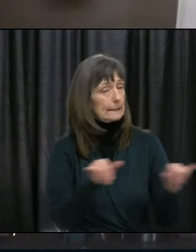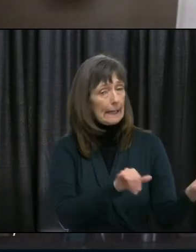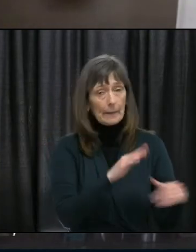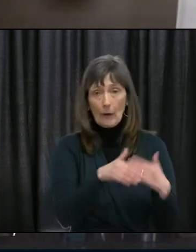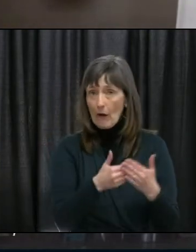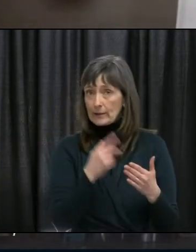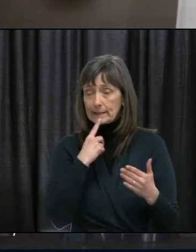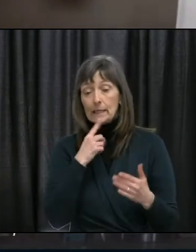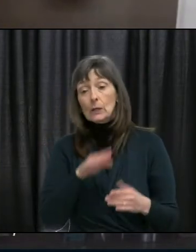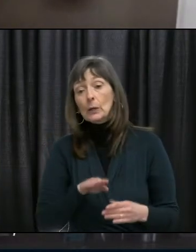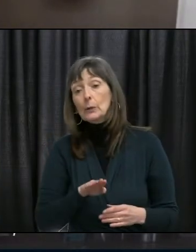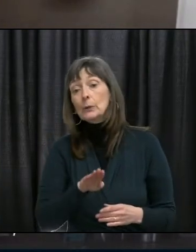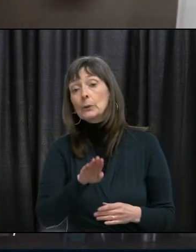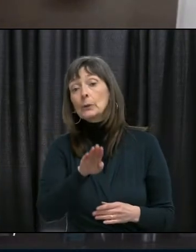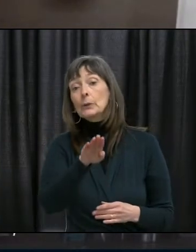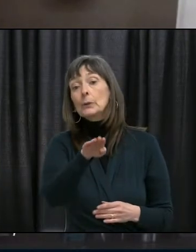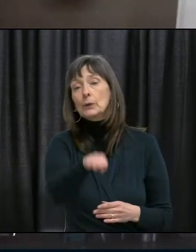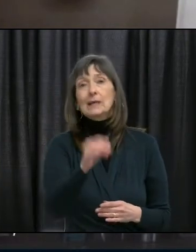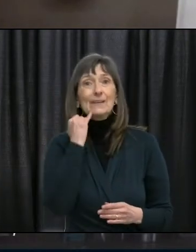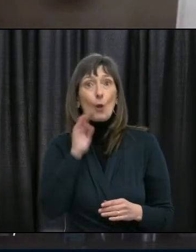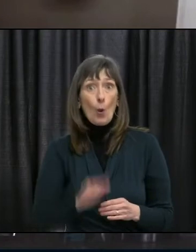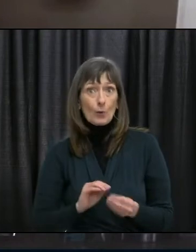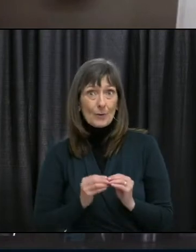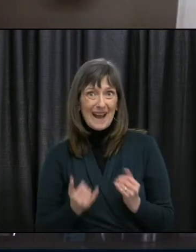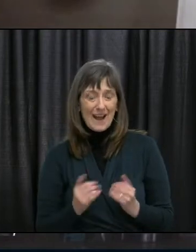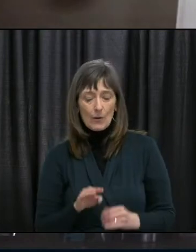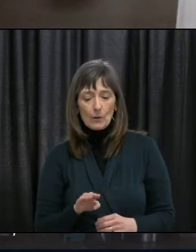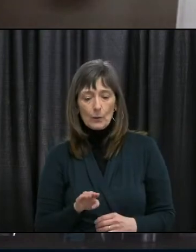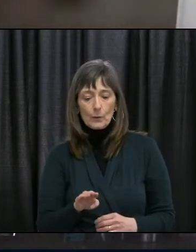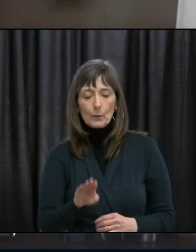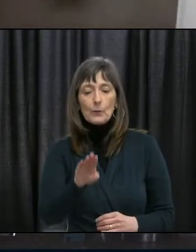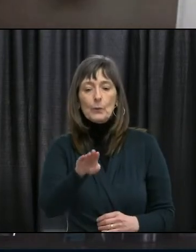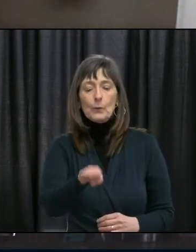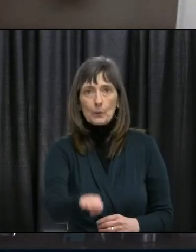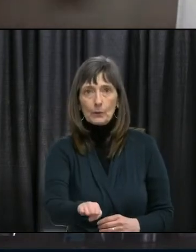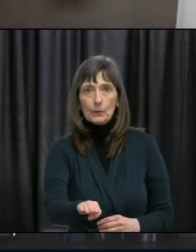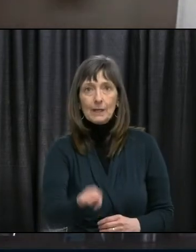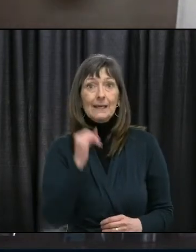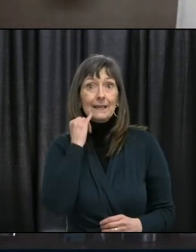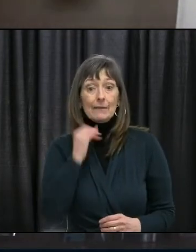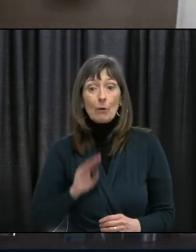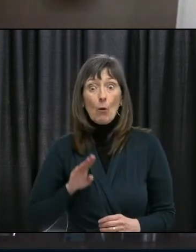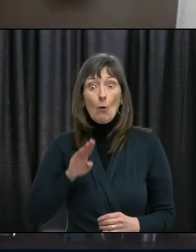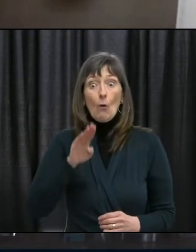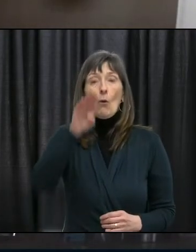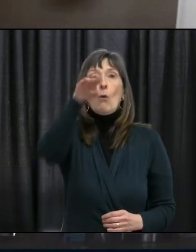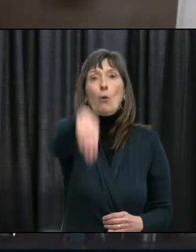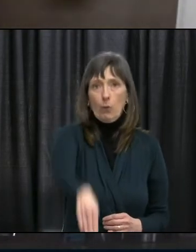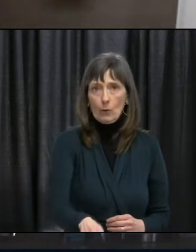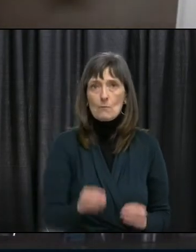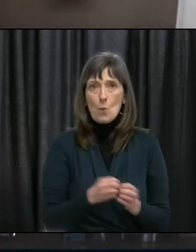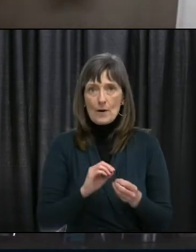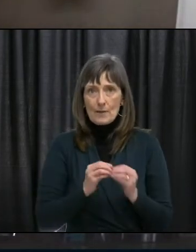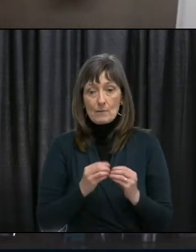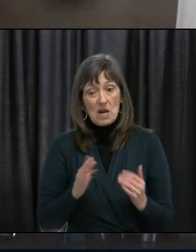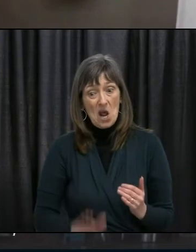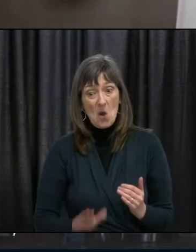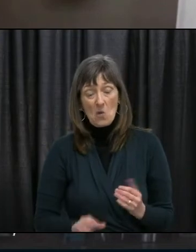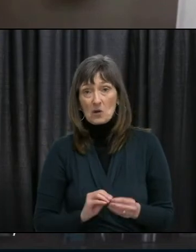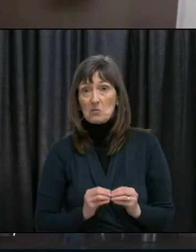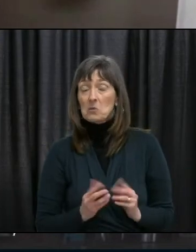that the surge will be lower. However, we do know that some models would suggest that we would need all our